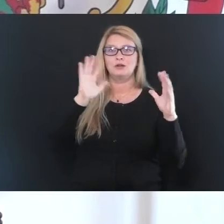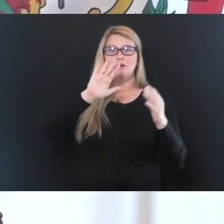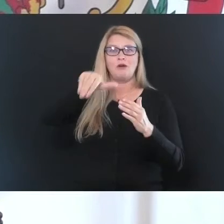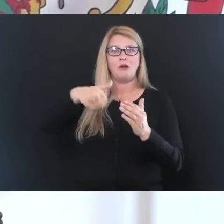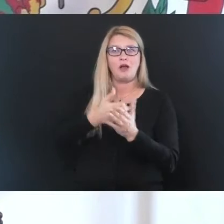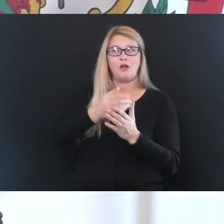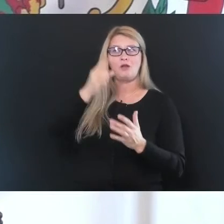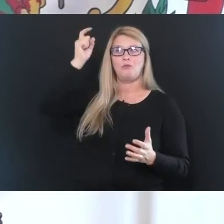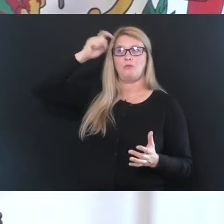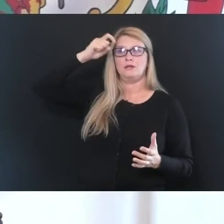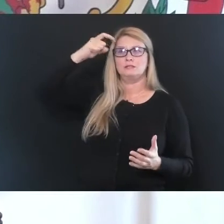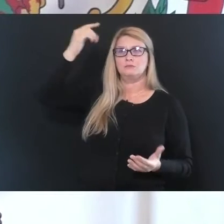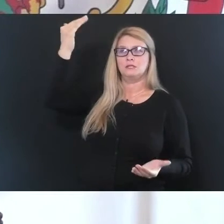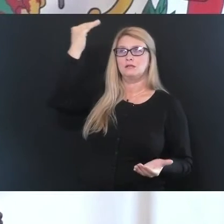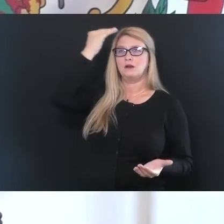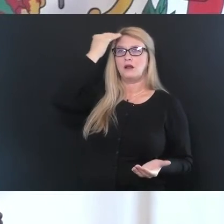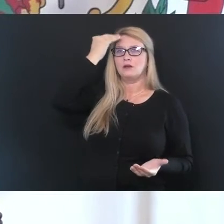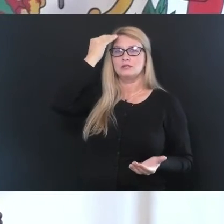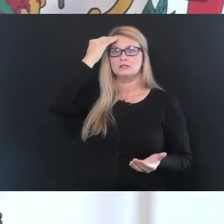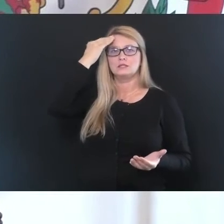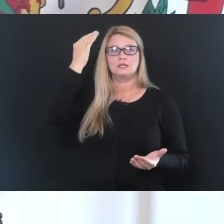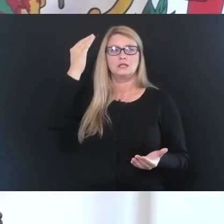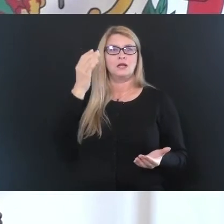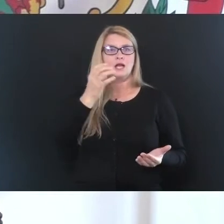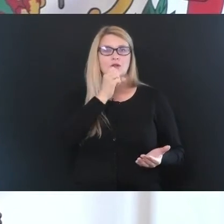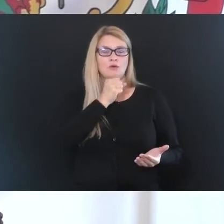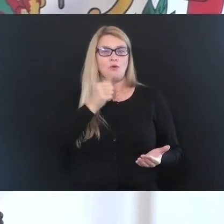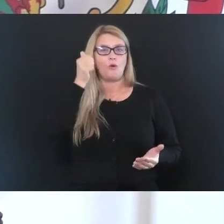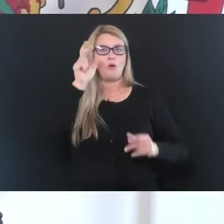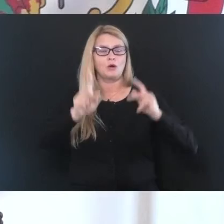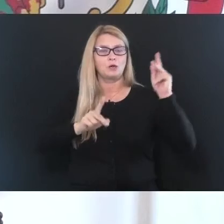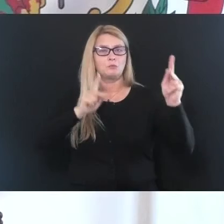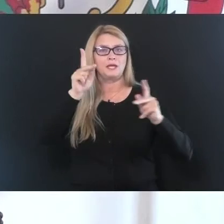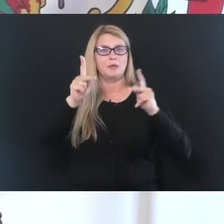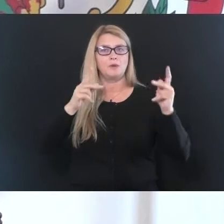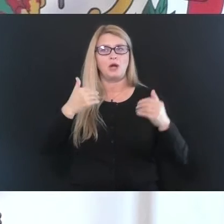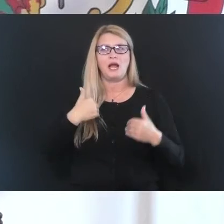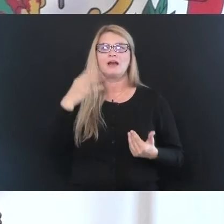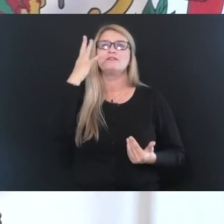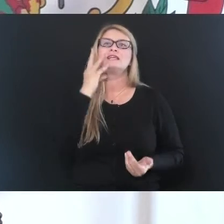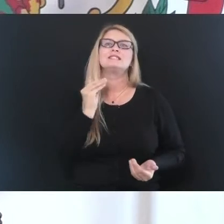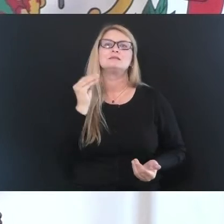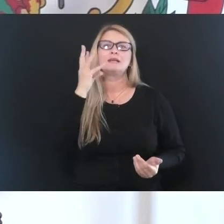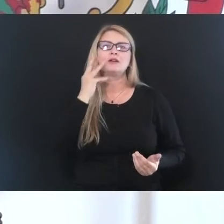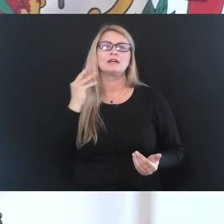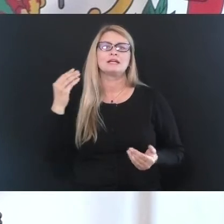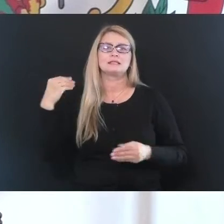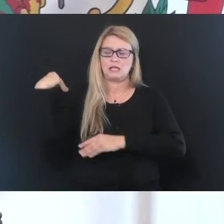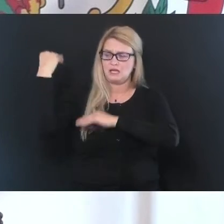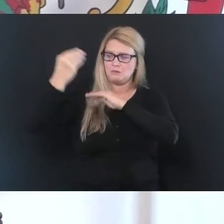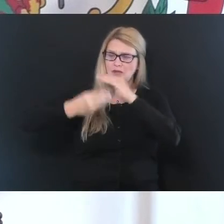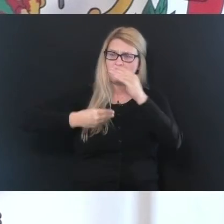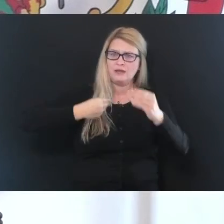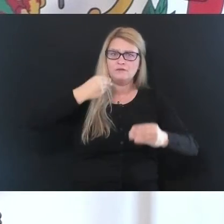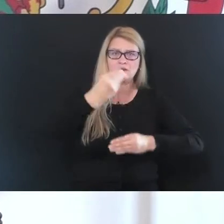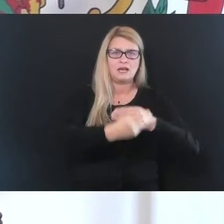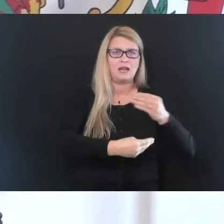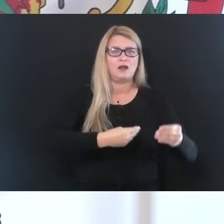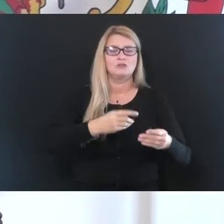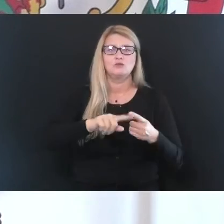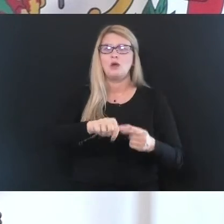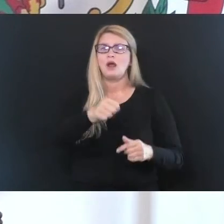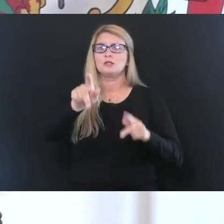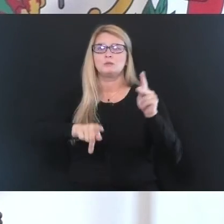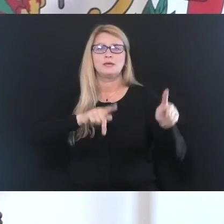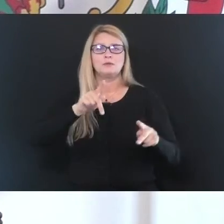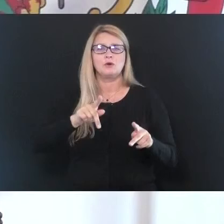We're losing our elderly with the experience to pass on their trades, all the things that they've lived through their